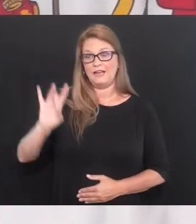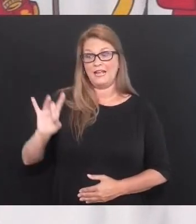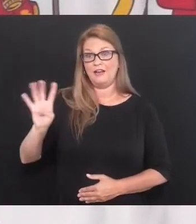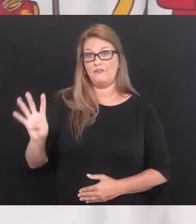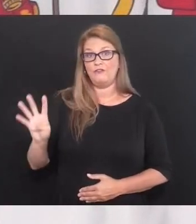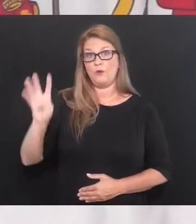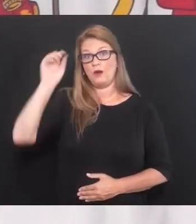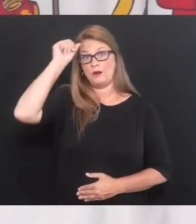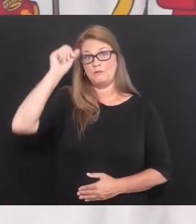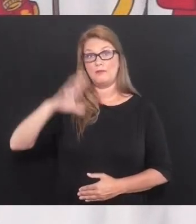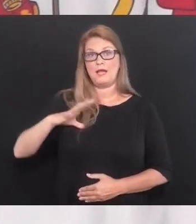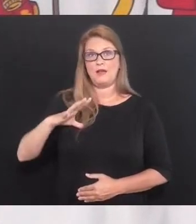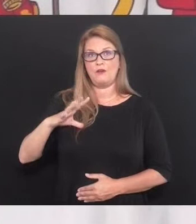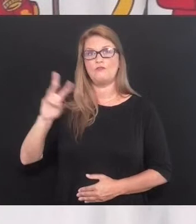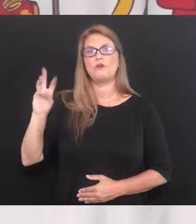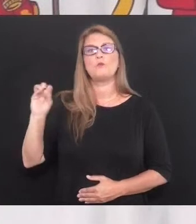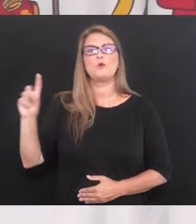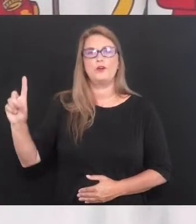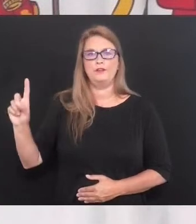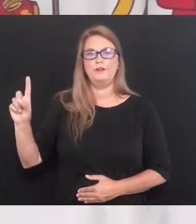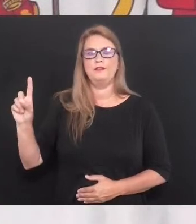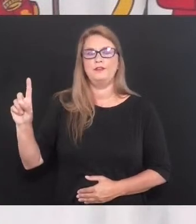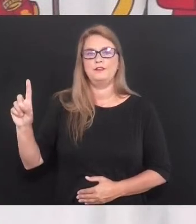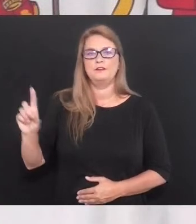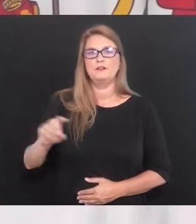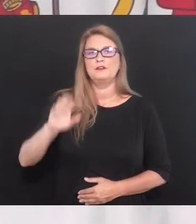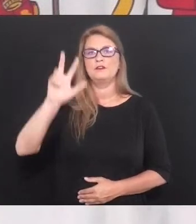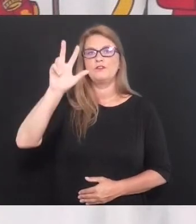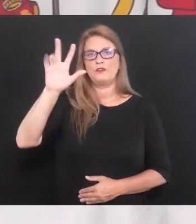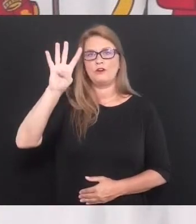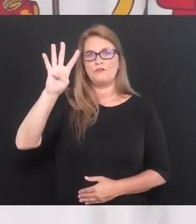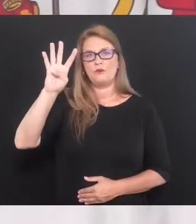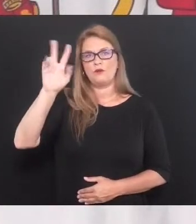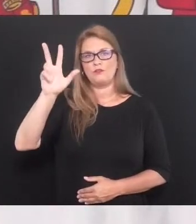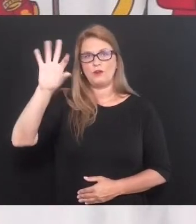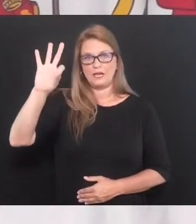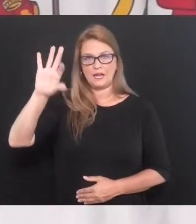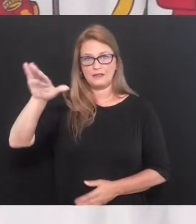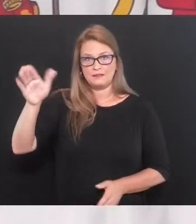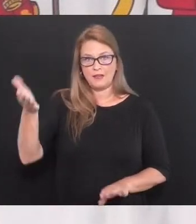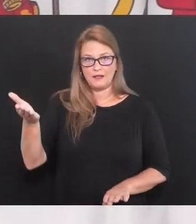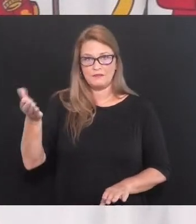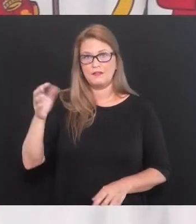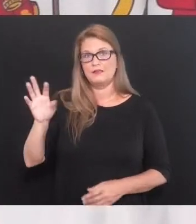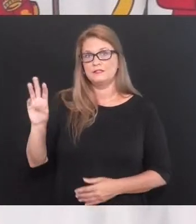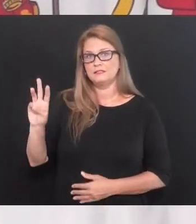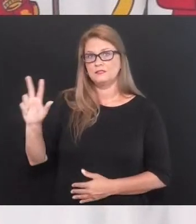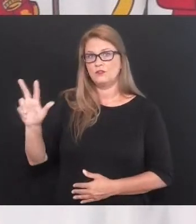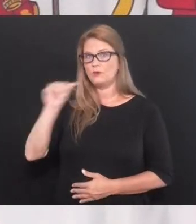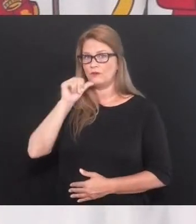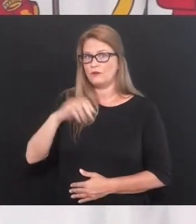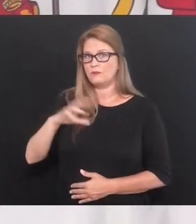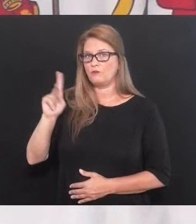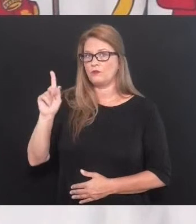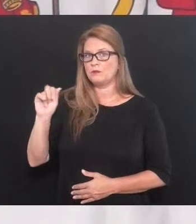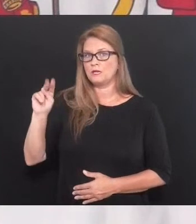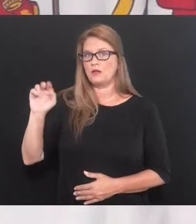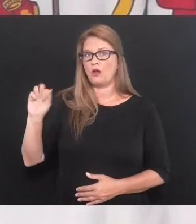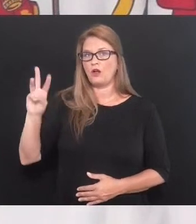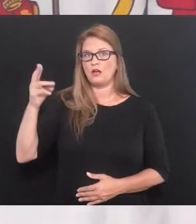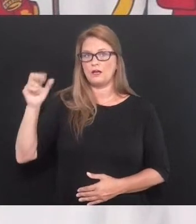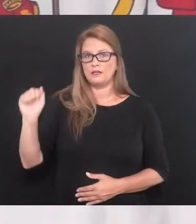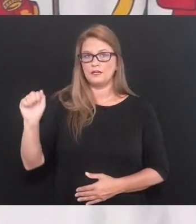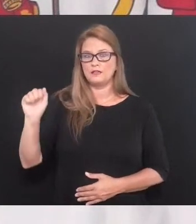84-year-old male from Wood County. The 3,439th death, a 63-year-old female from Kanawha County. The